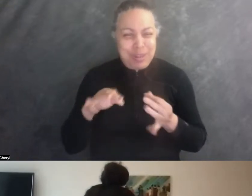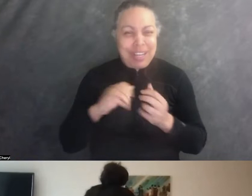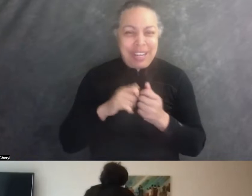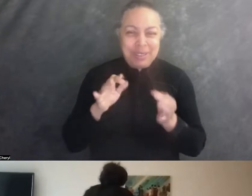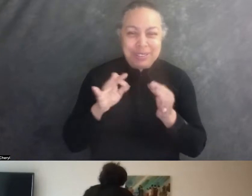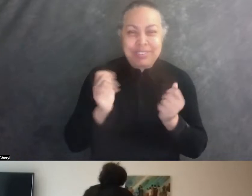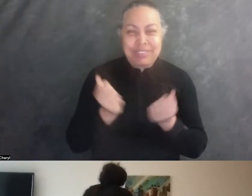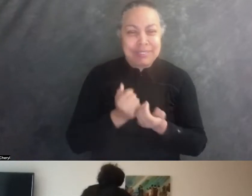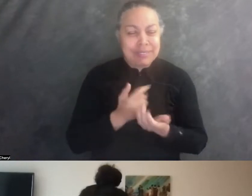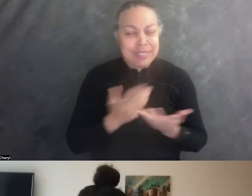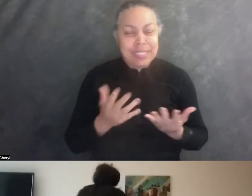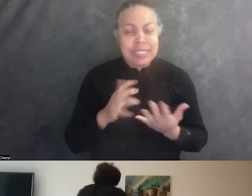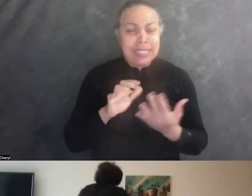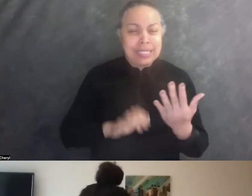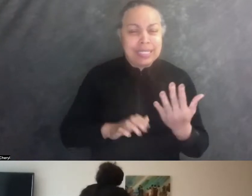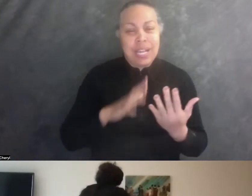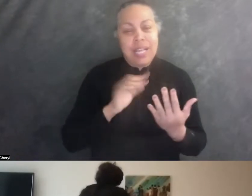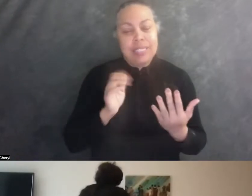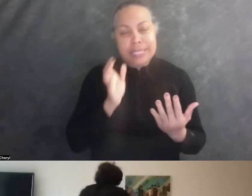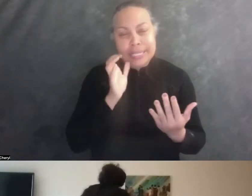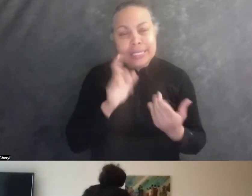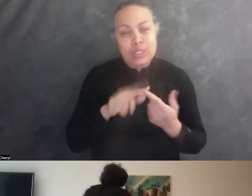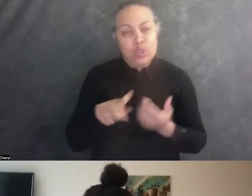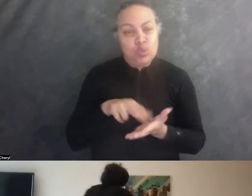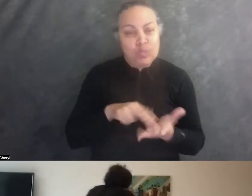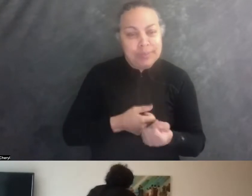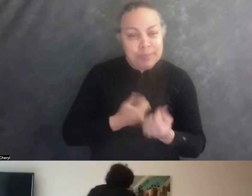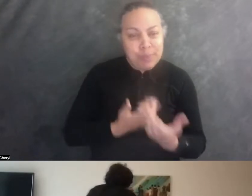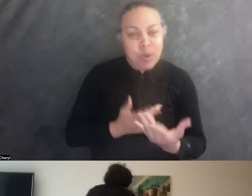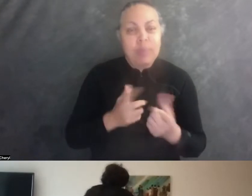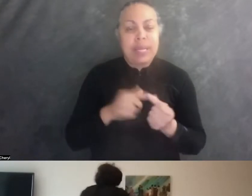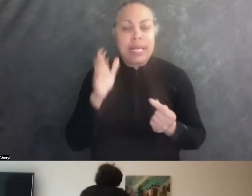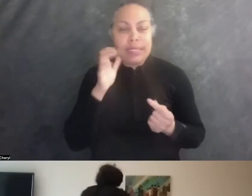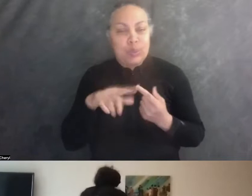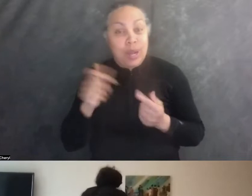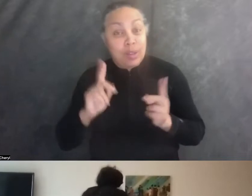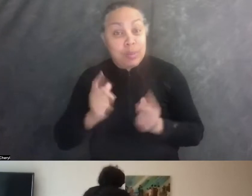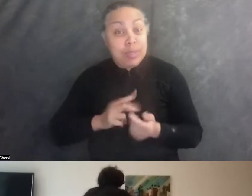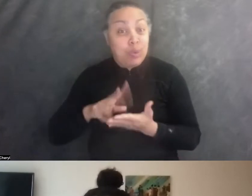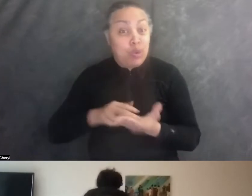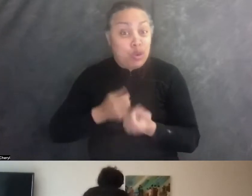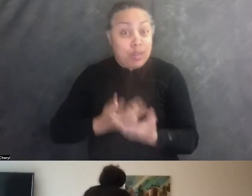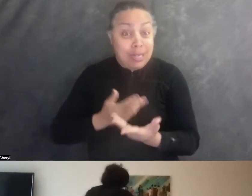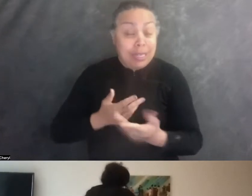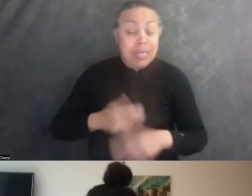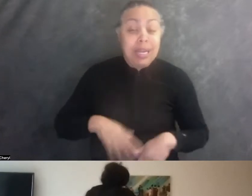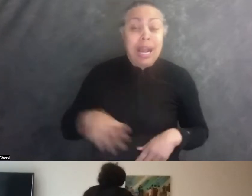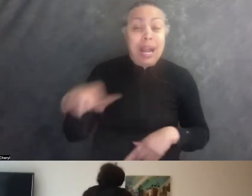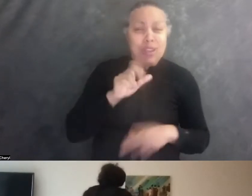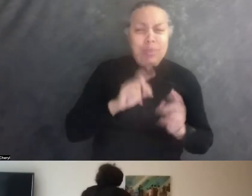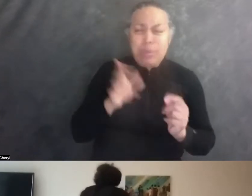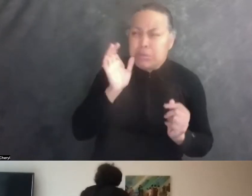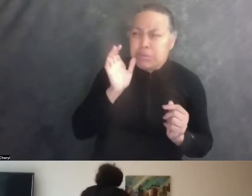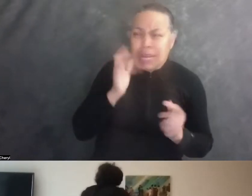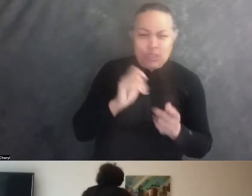everything, along with listening to you read poems and then listening to other people read poems and listening to other people try to decipher your